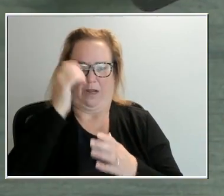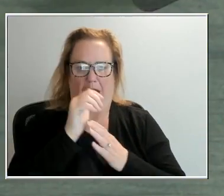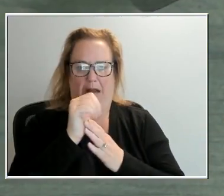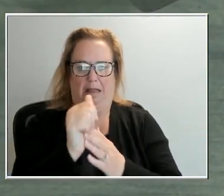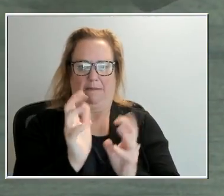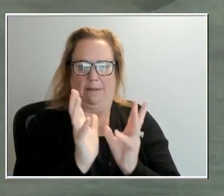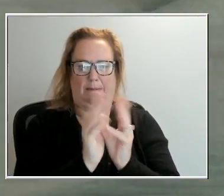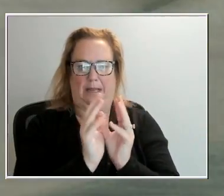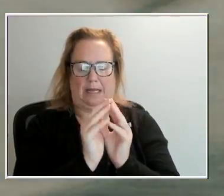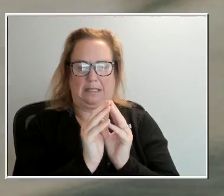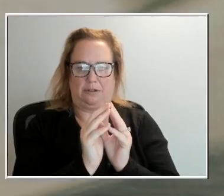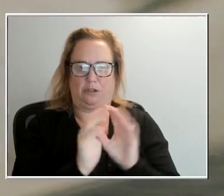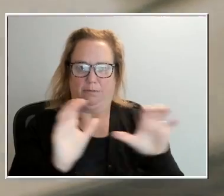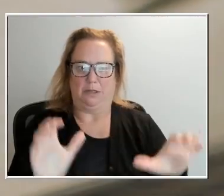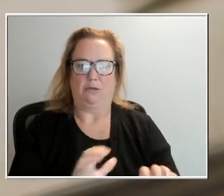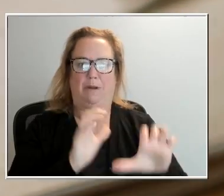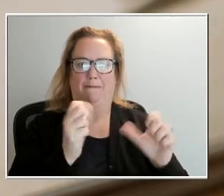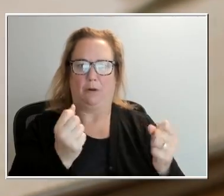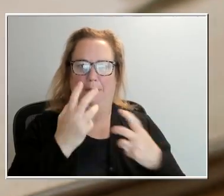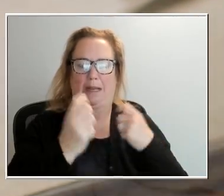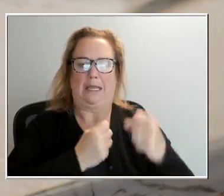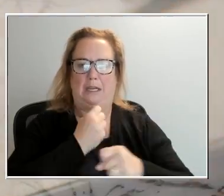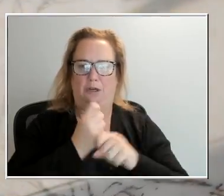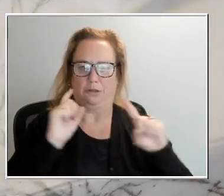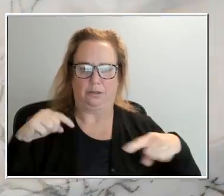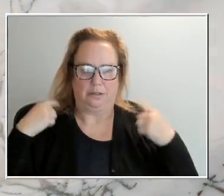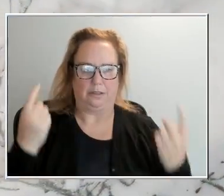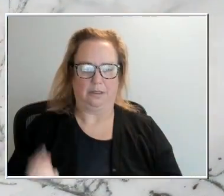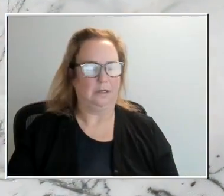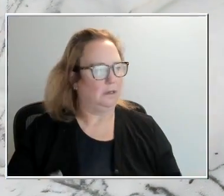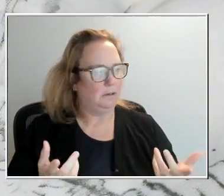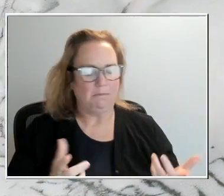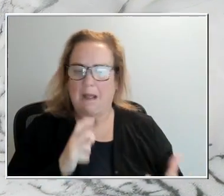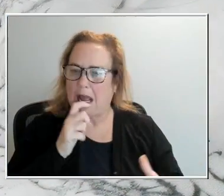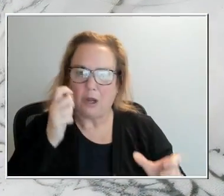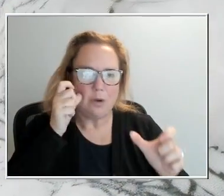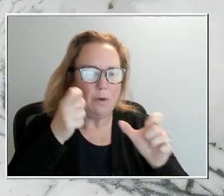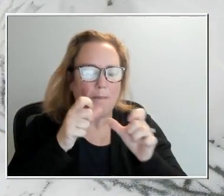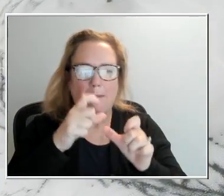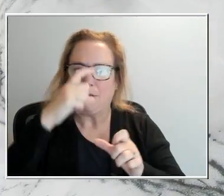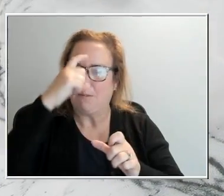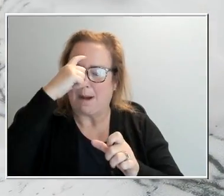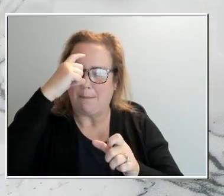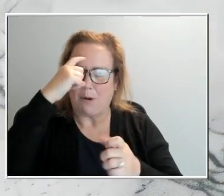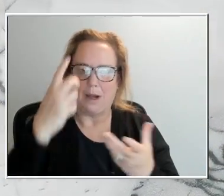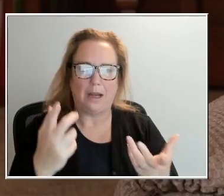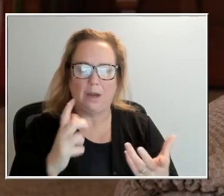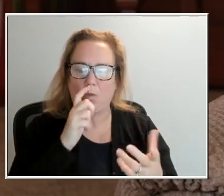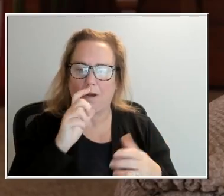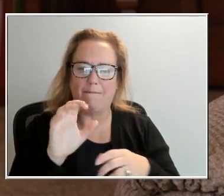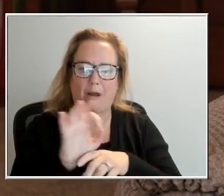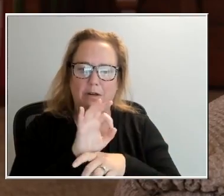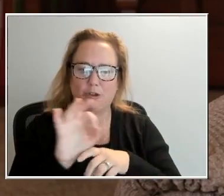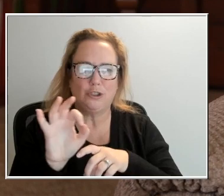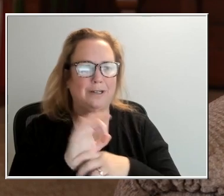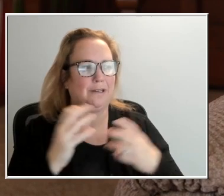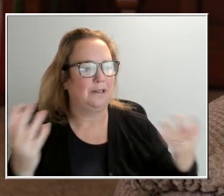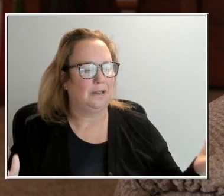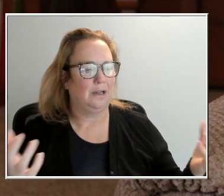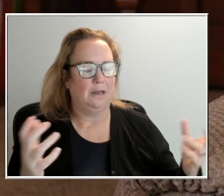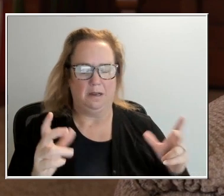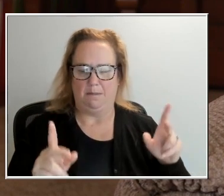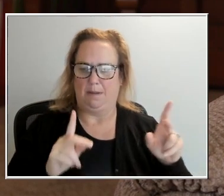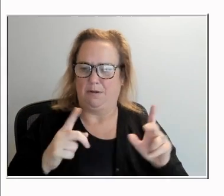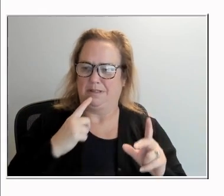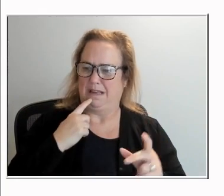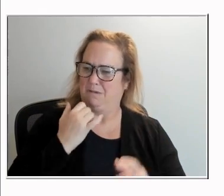years. I could not remember. I knew what it was supposed to be. The brain just wouldn't function. And afterwards, people say, "What's